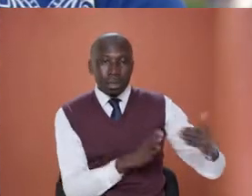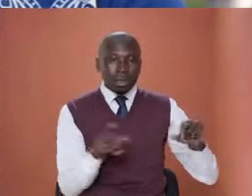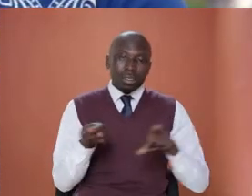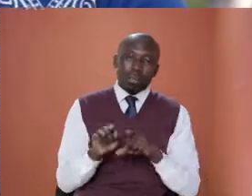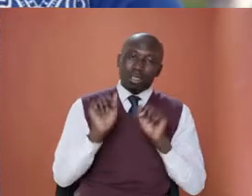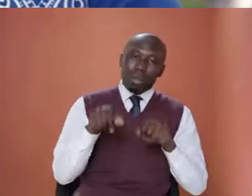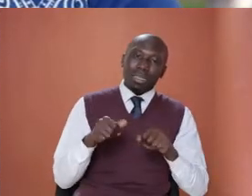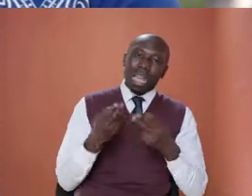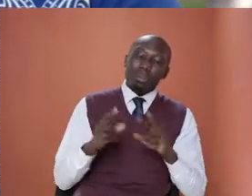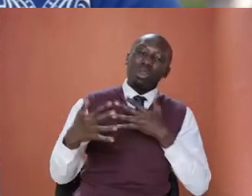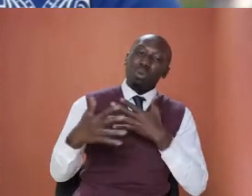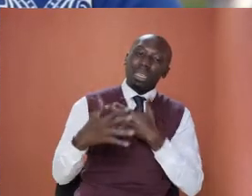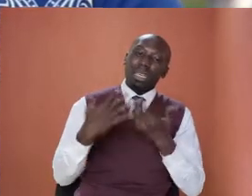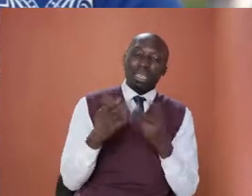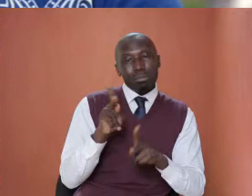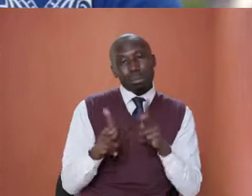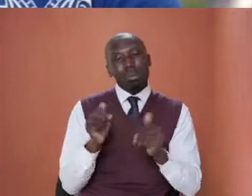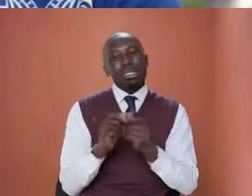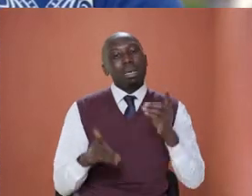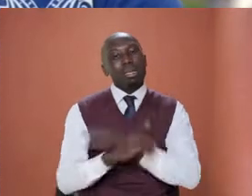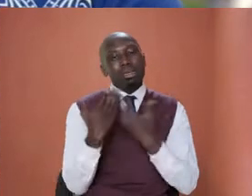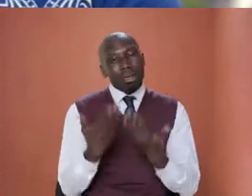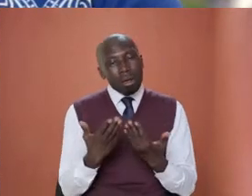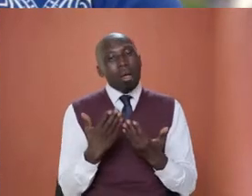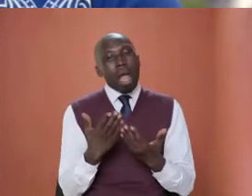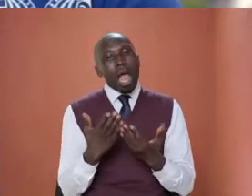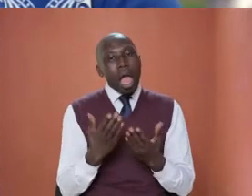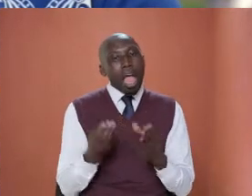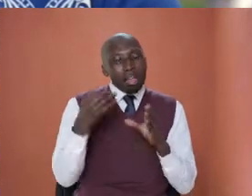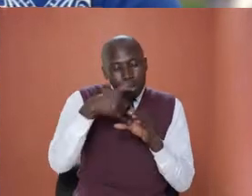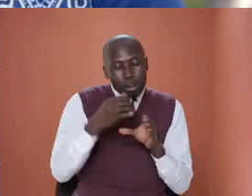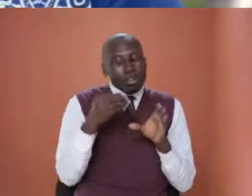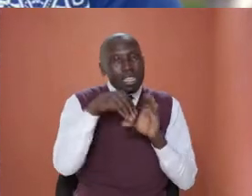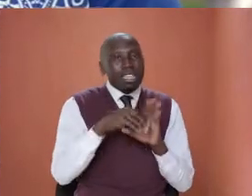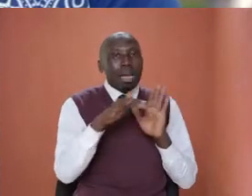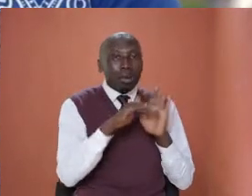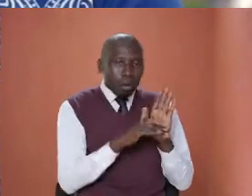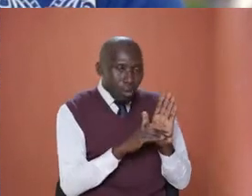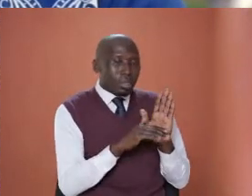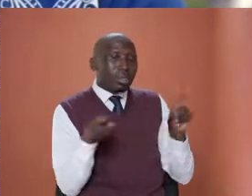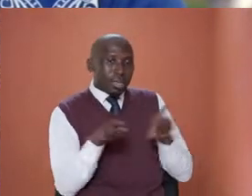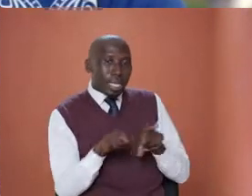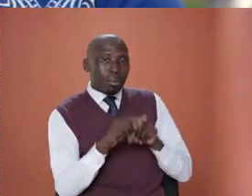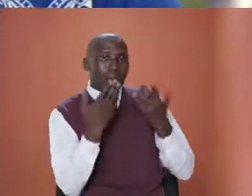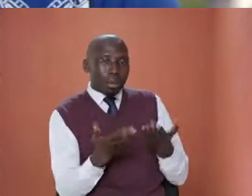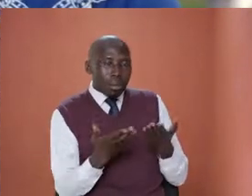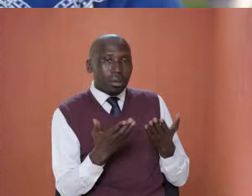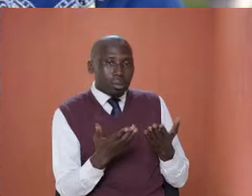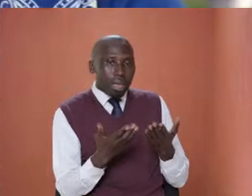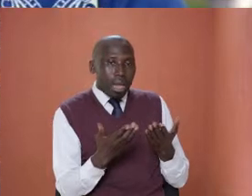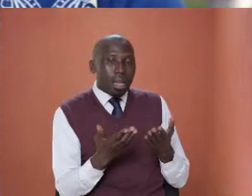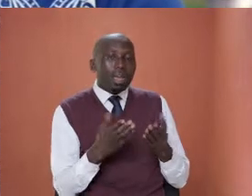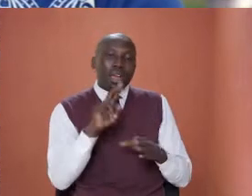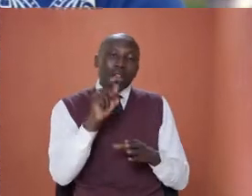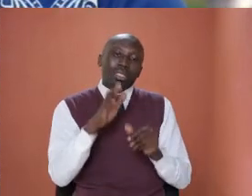come automatically that people with disabilities are accommodated in our programming. They are accommodated, they are not